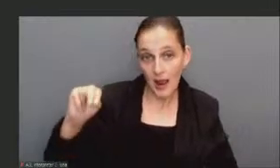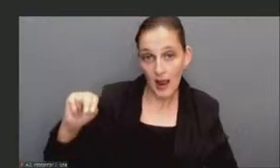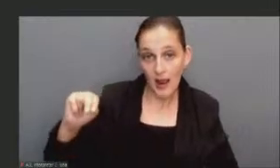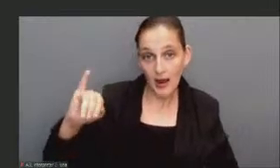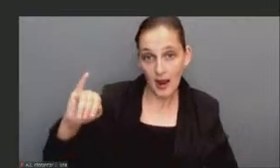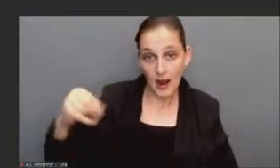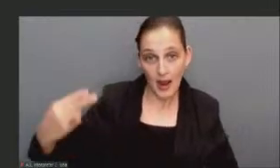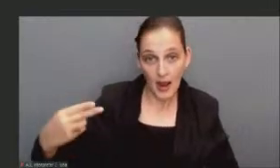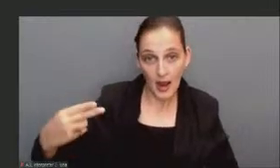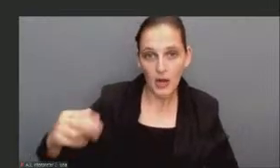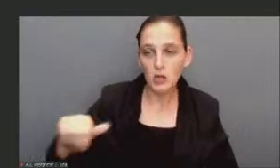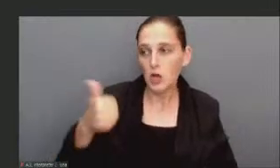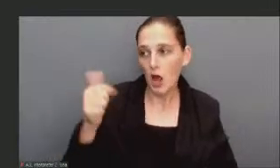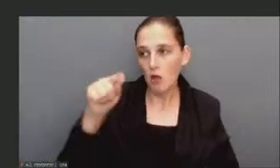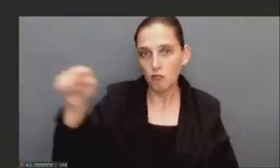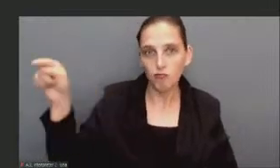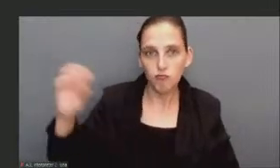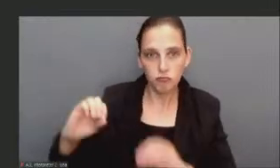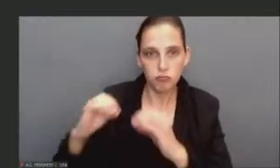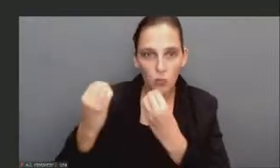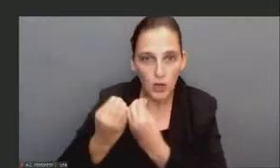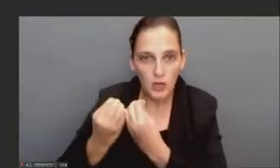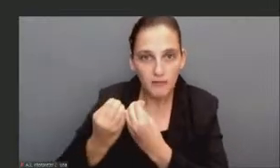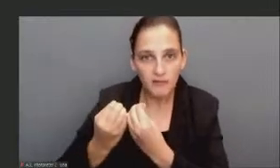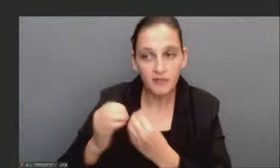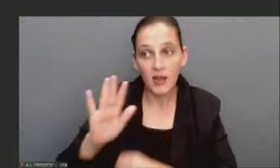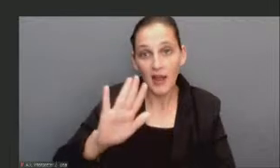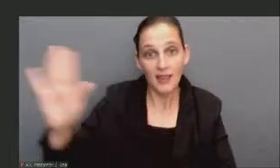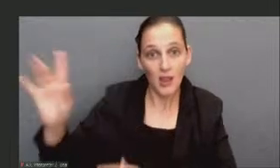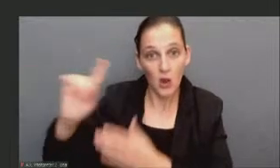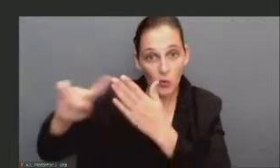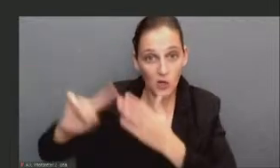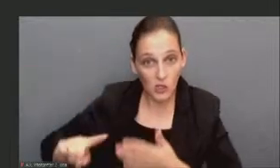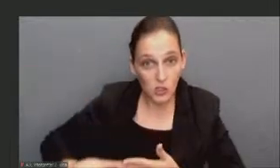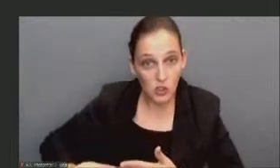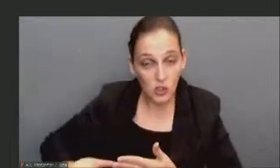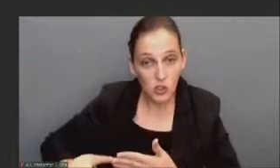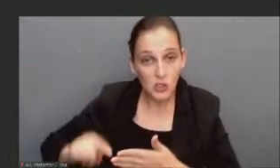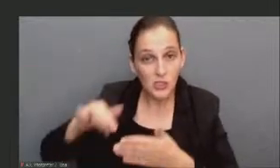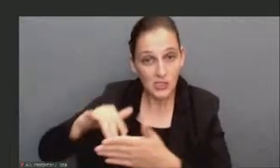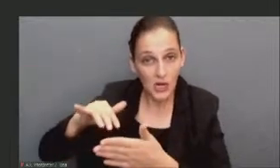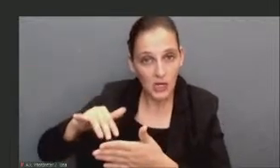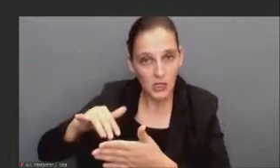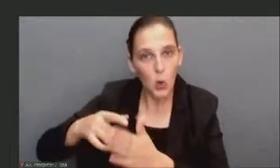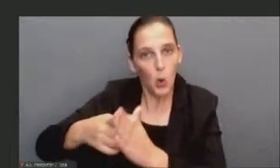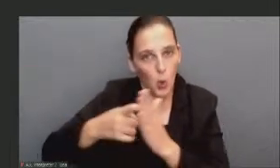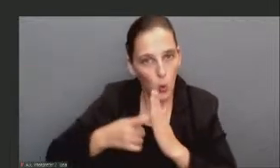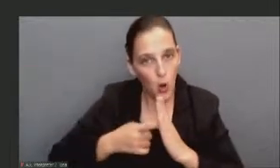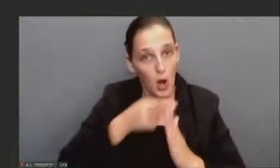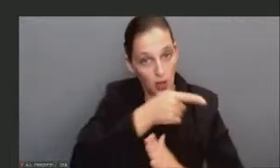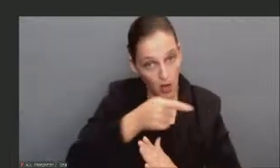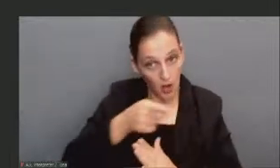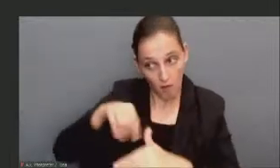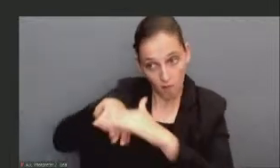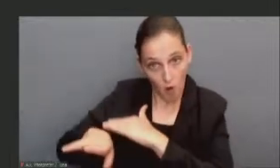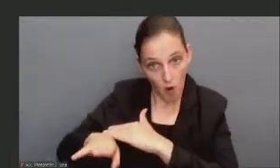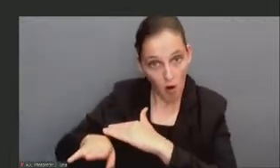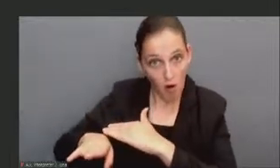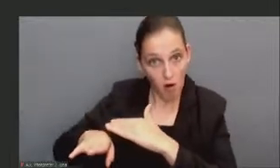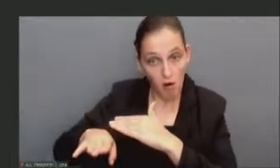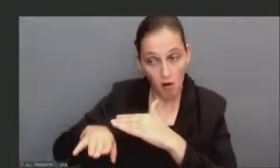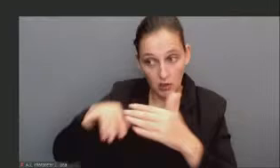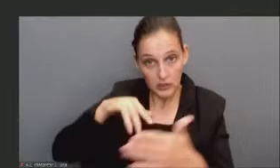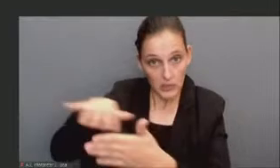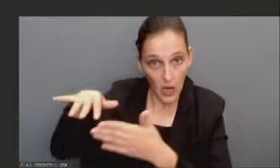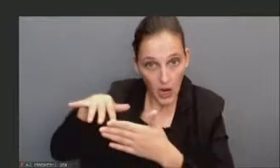organizations often require a positive test for enrolling people in the studies. So